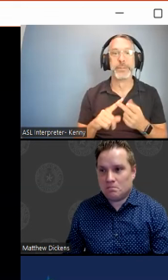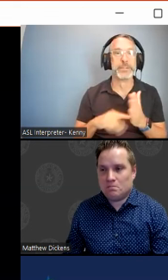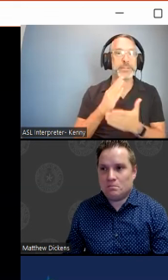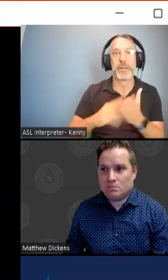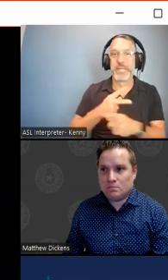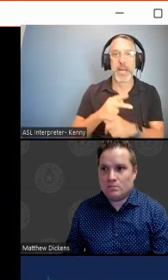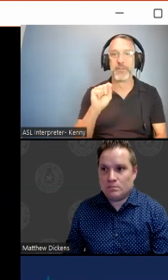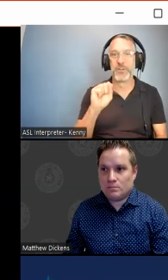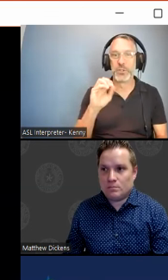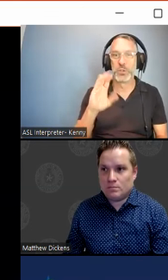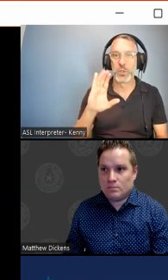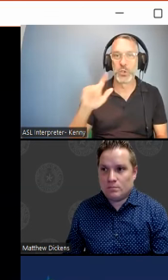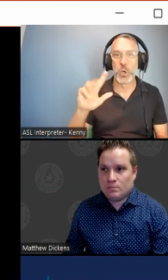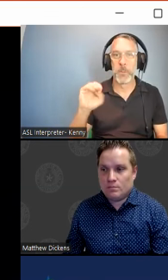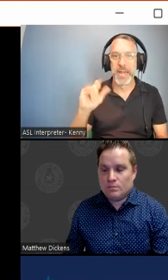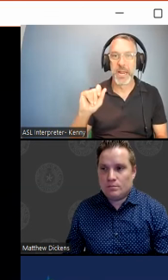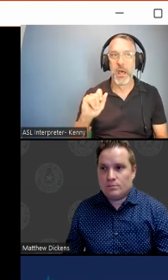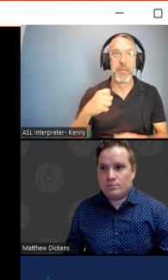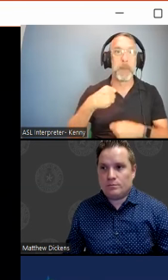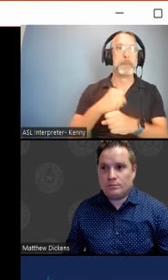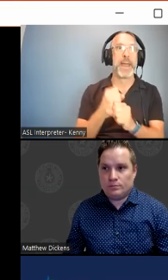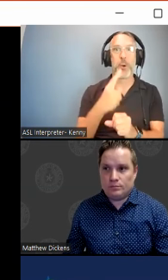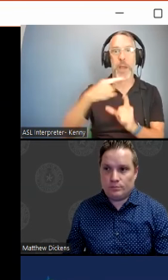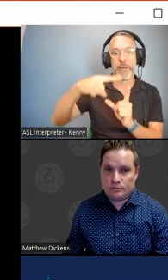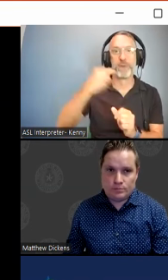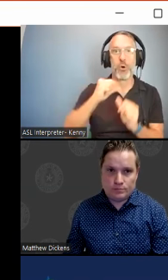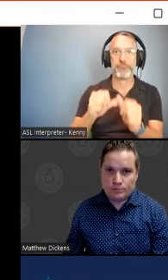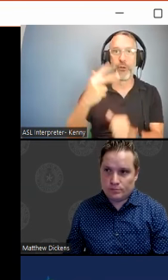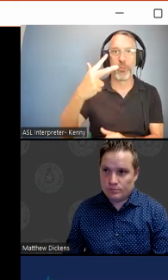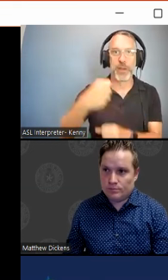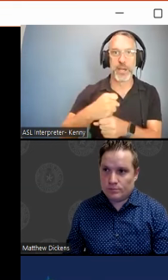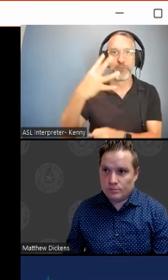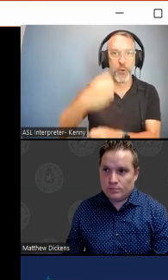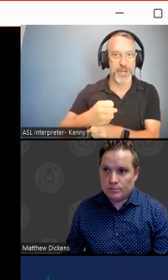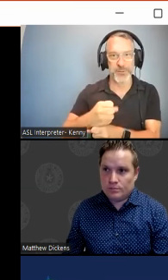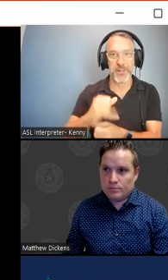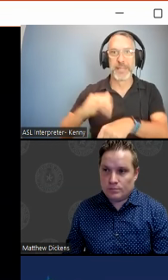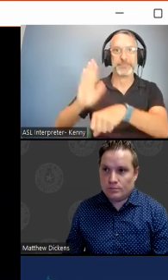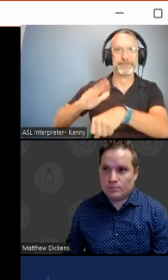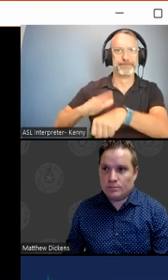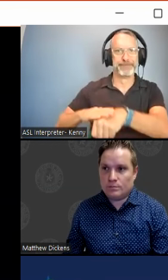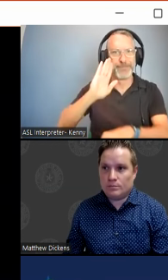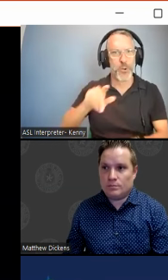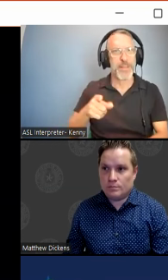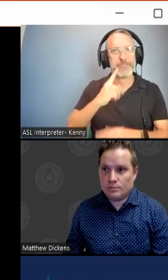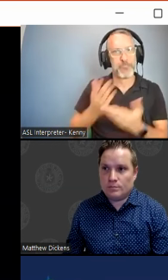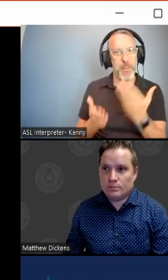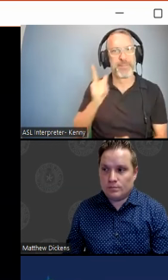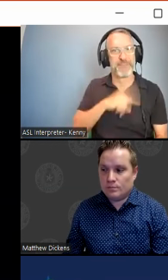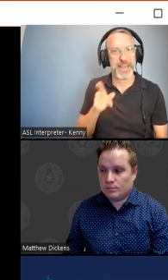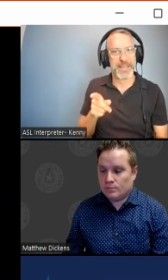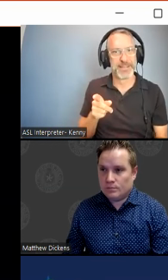social media outlet, and they'll make a red placard valid for 3 or 4 years. And that's just a red flag to know that that's not a valid